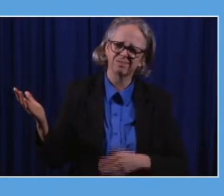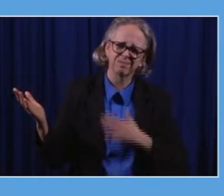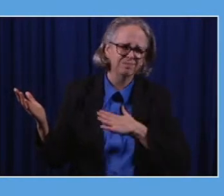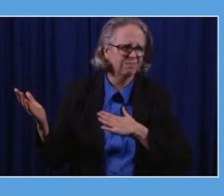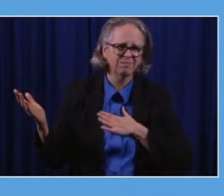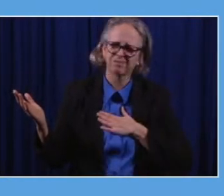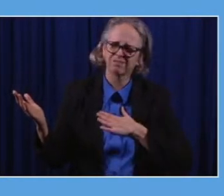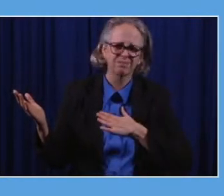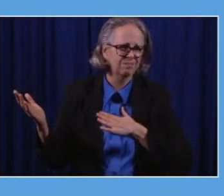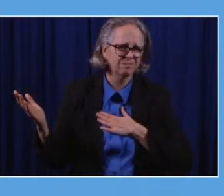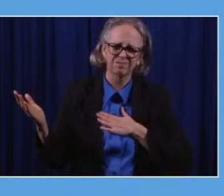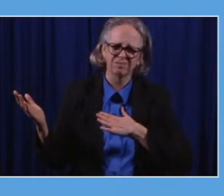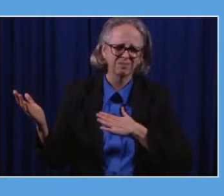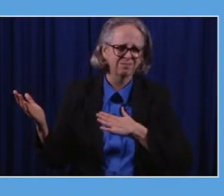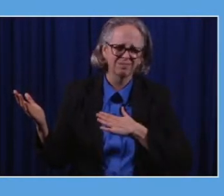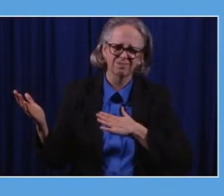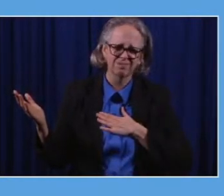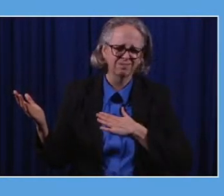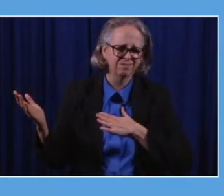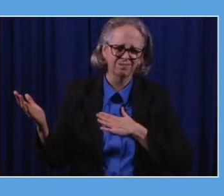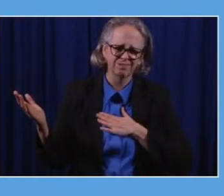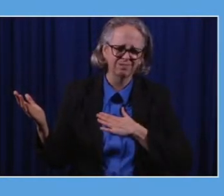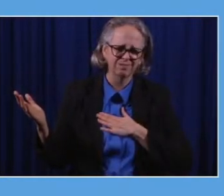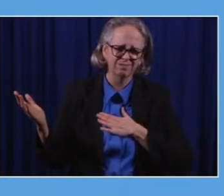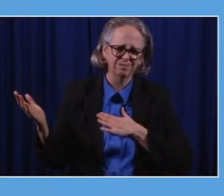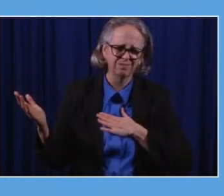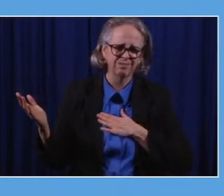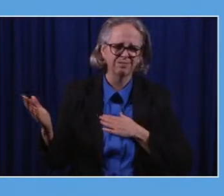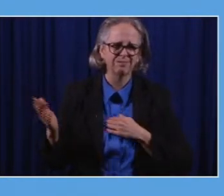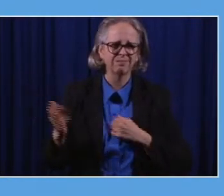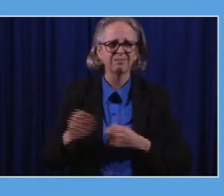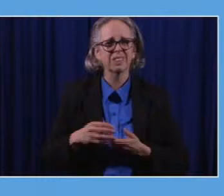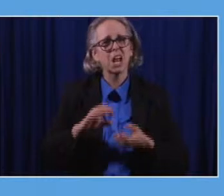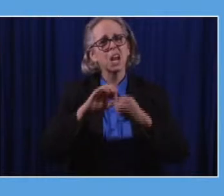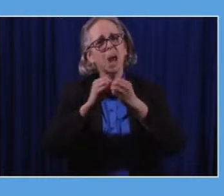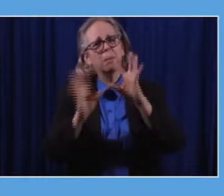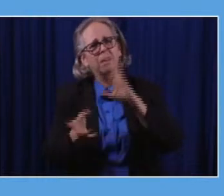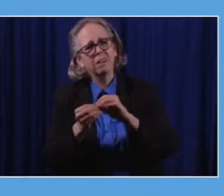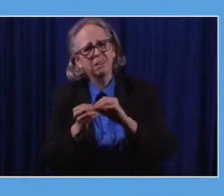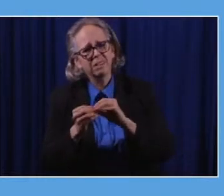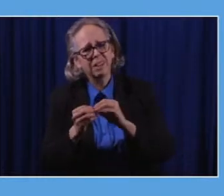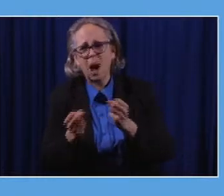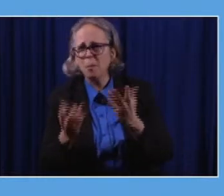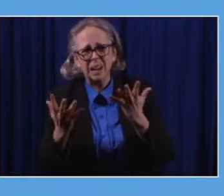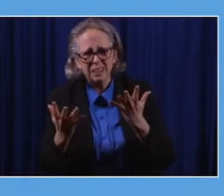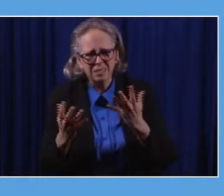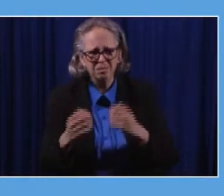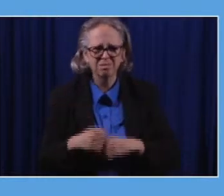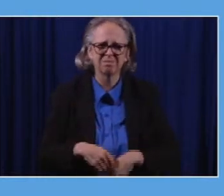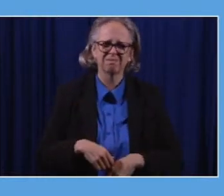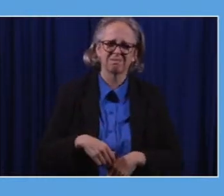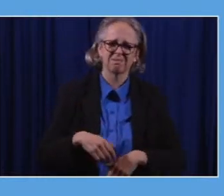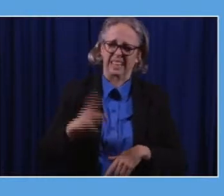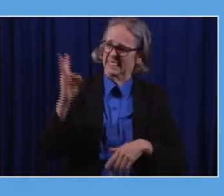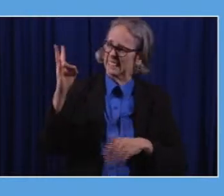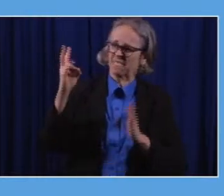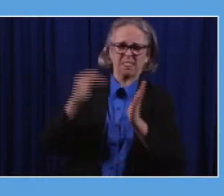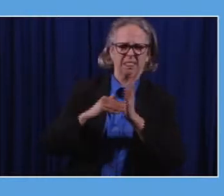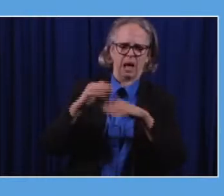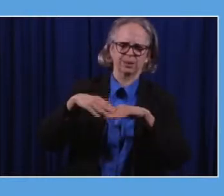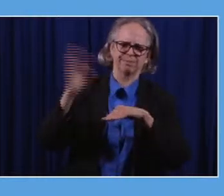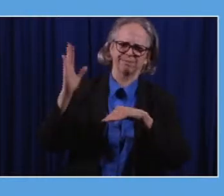we'll get them up here in a moment, cases. So now we're over 7,100, and you can see the 21-day average